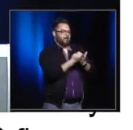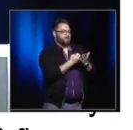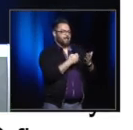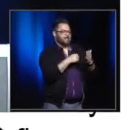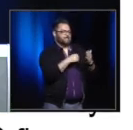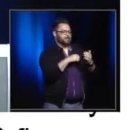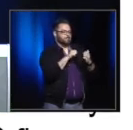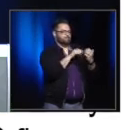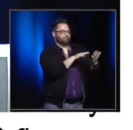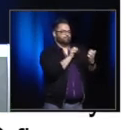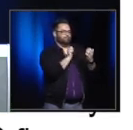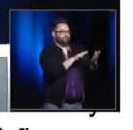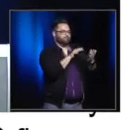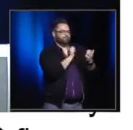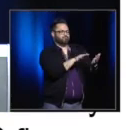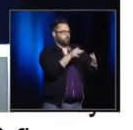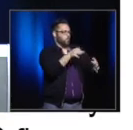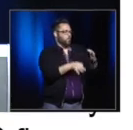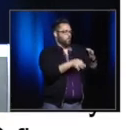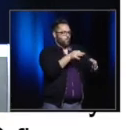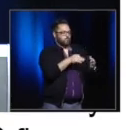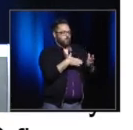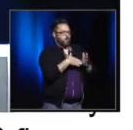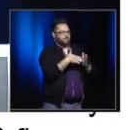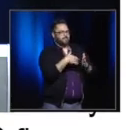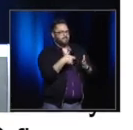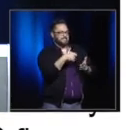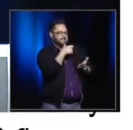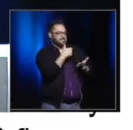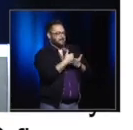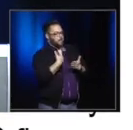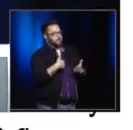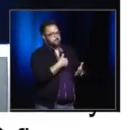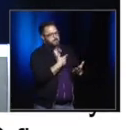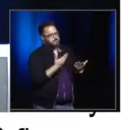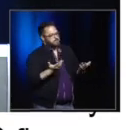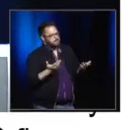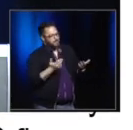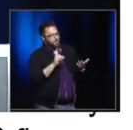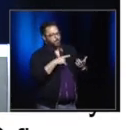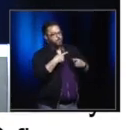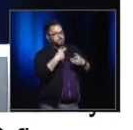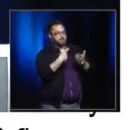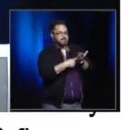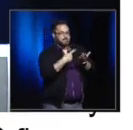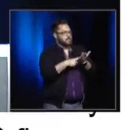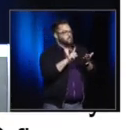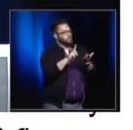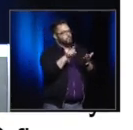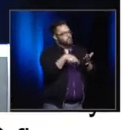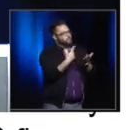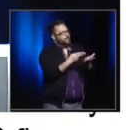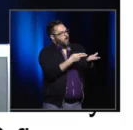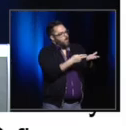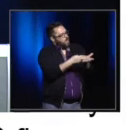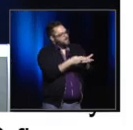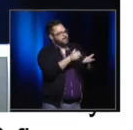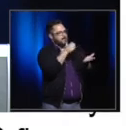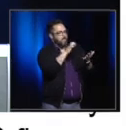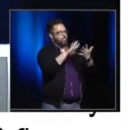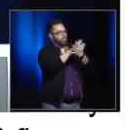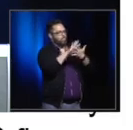These kinds of actions are not helpful, and discussions, even with uncertainty, should always be honest.